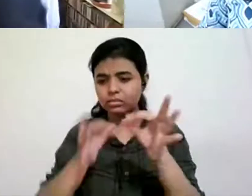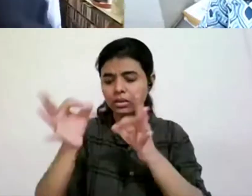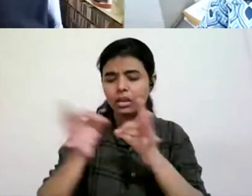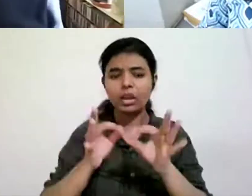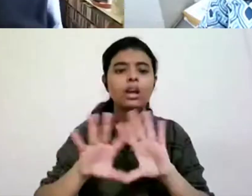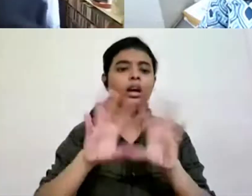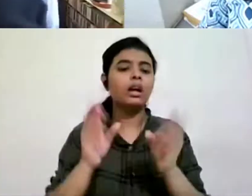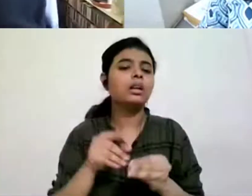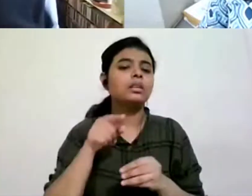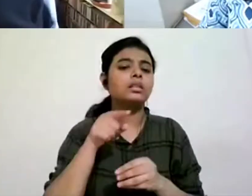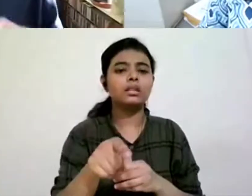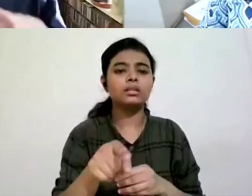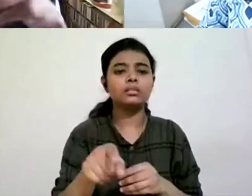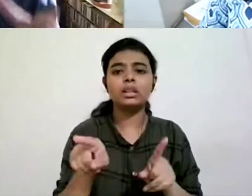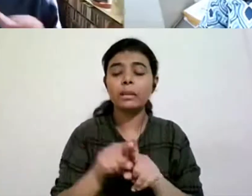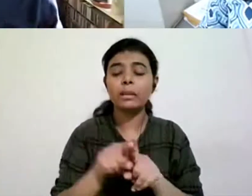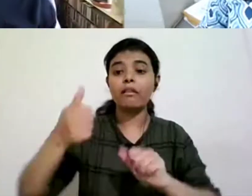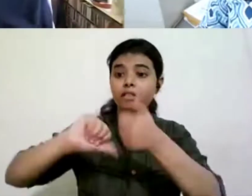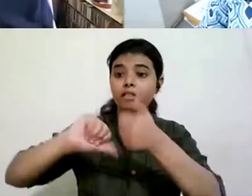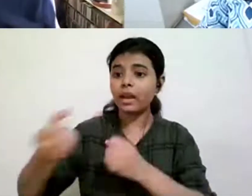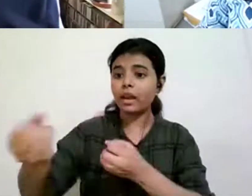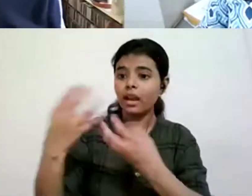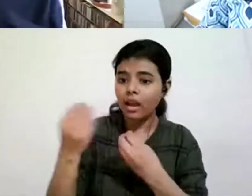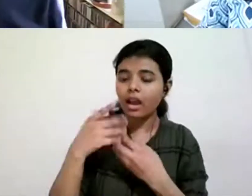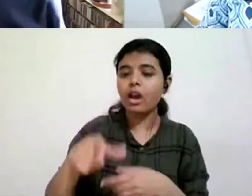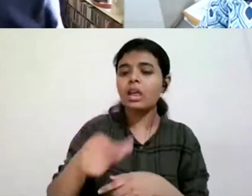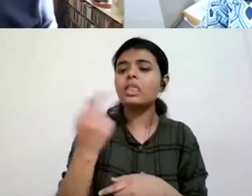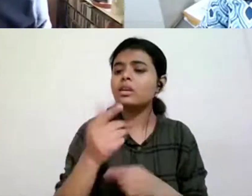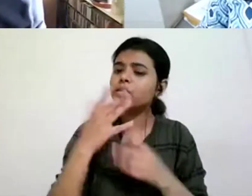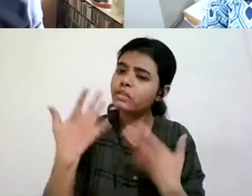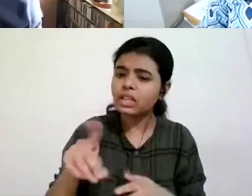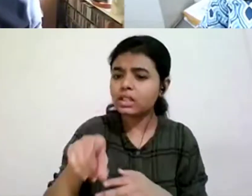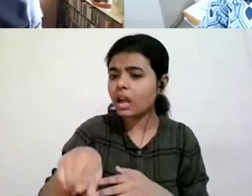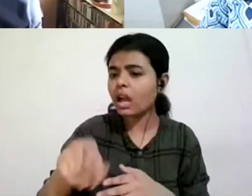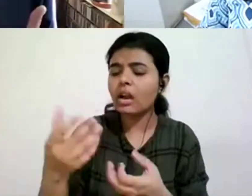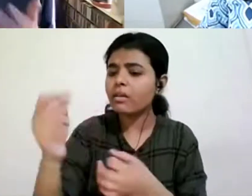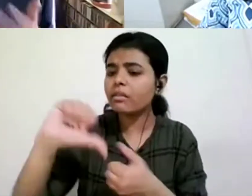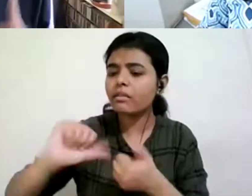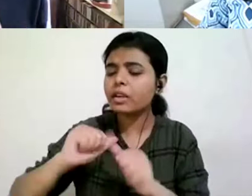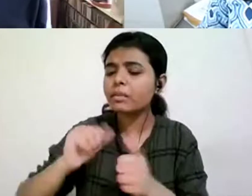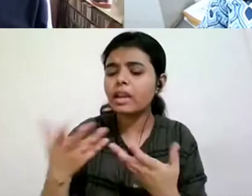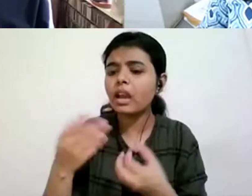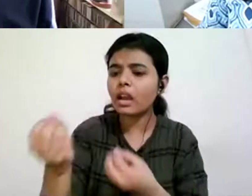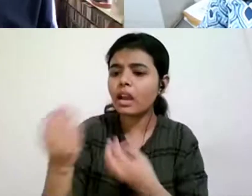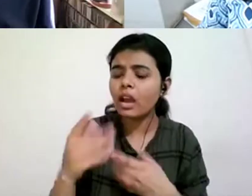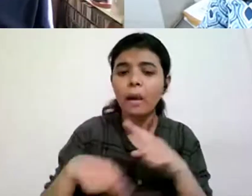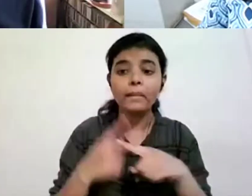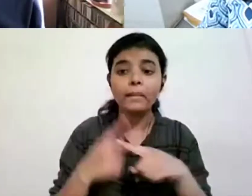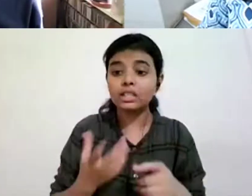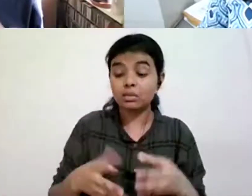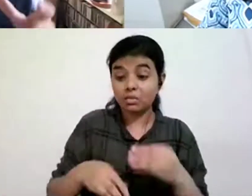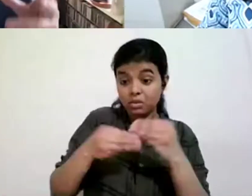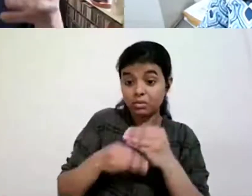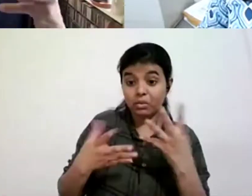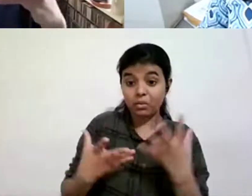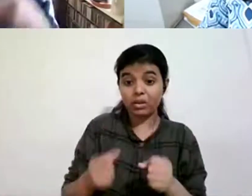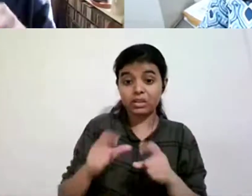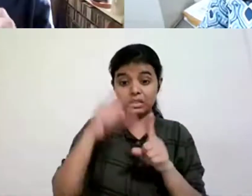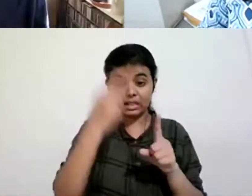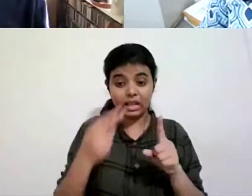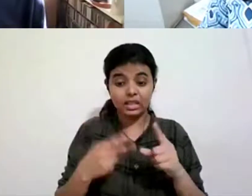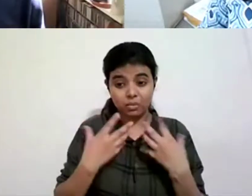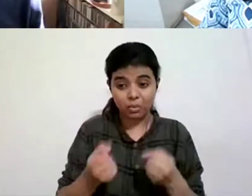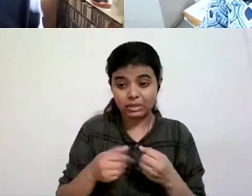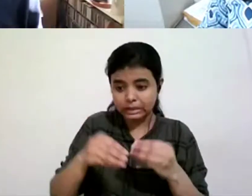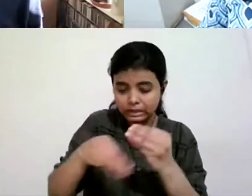we were getting the feedback of the users and getting the input we needed as designers. So that was